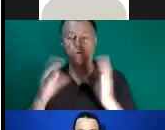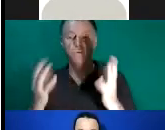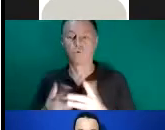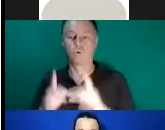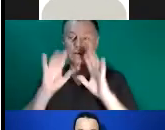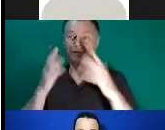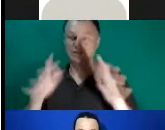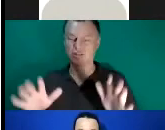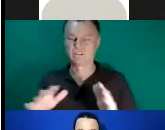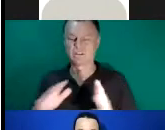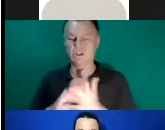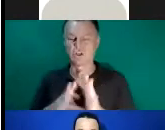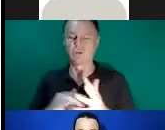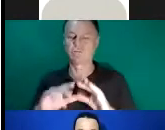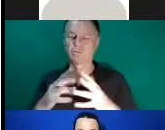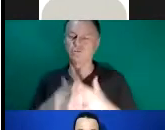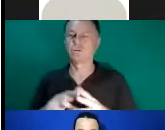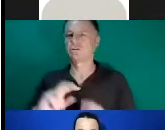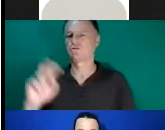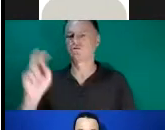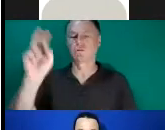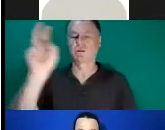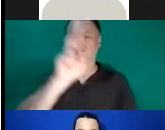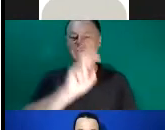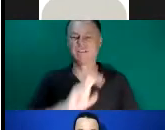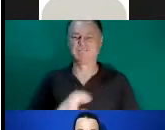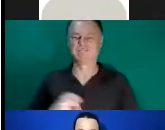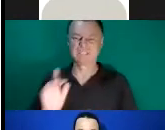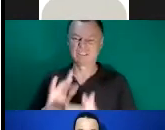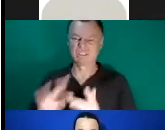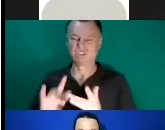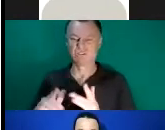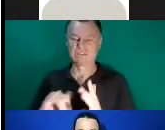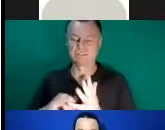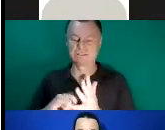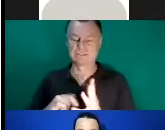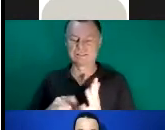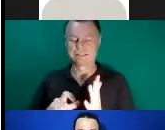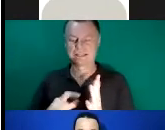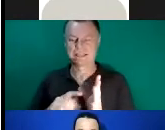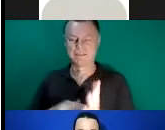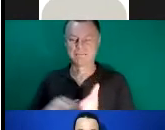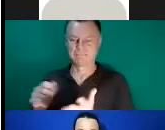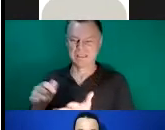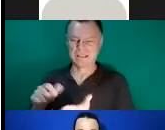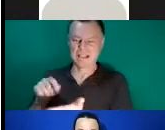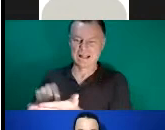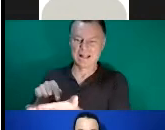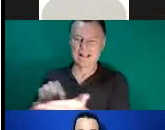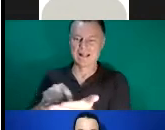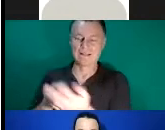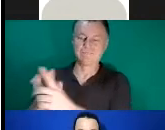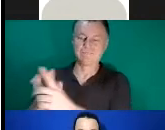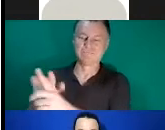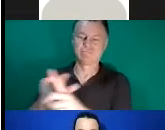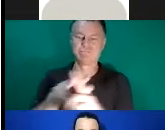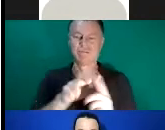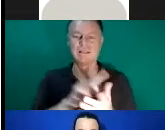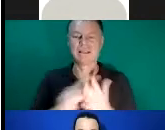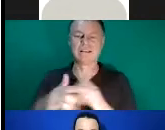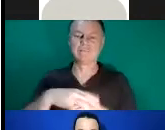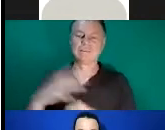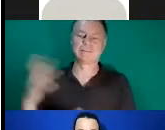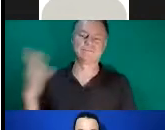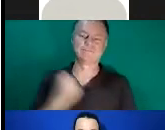the country, continuing to carry out insurance scams, and he was eventually arrested. The police would